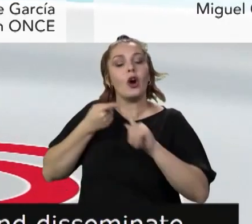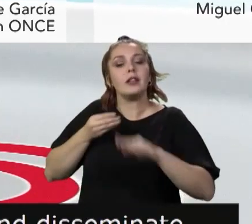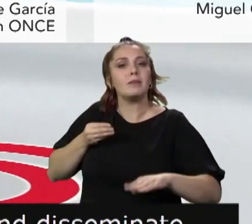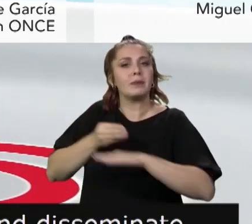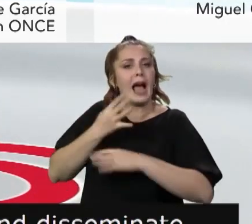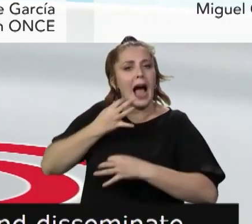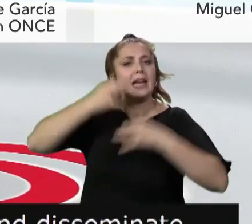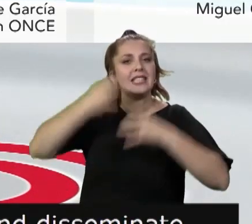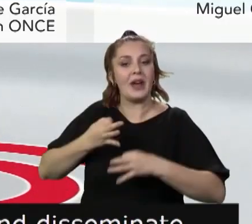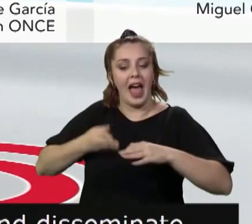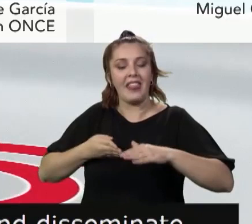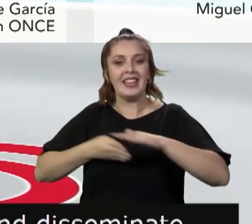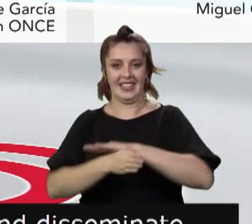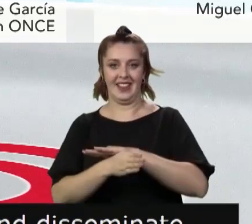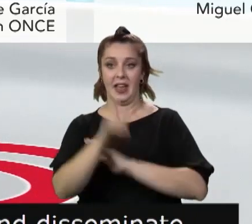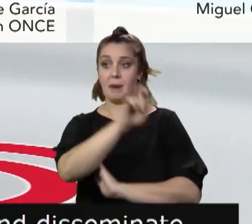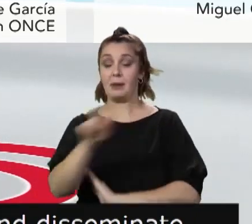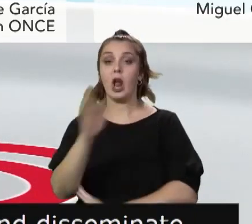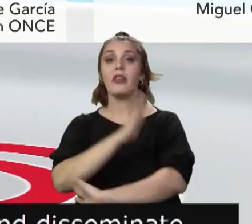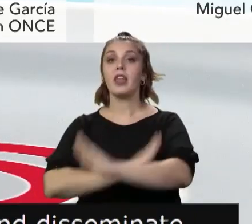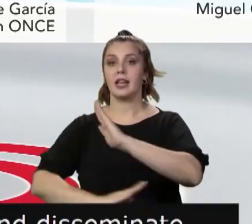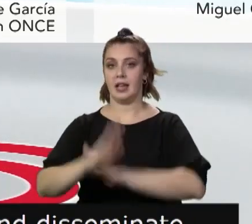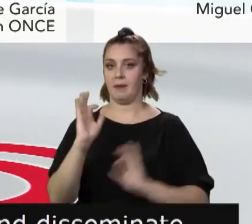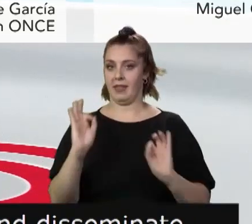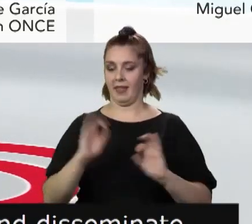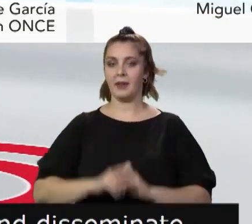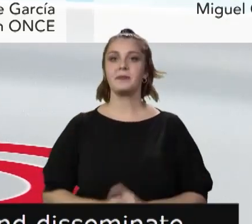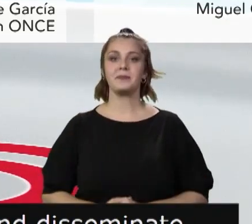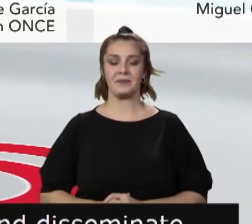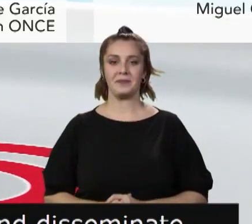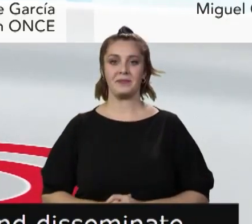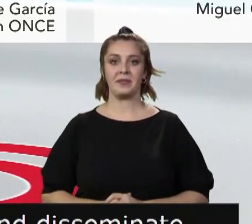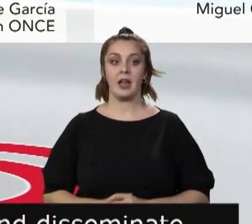environment. They use accessibility to guarantee